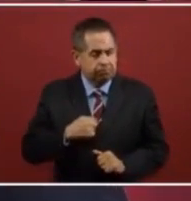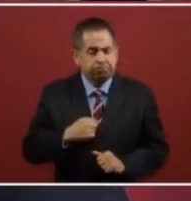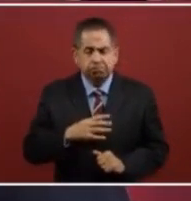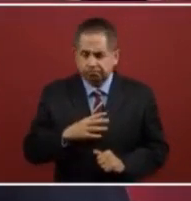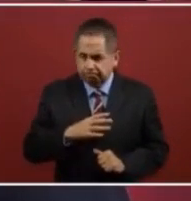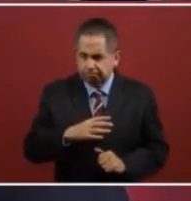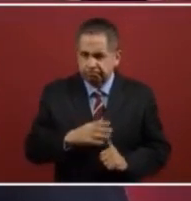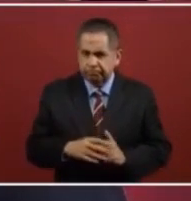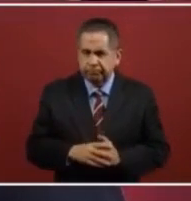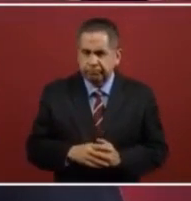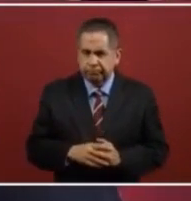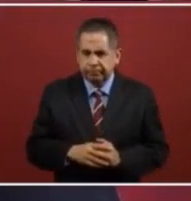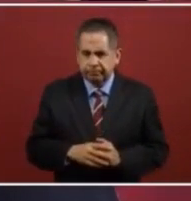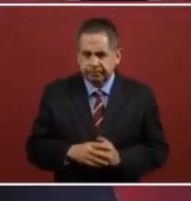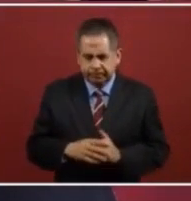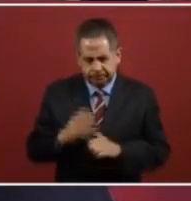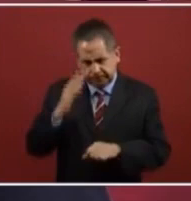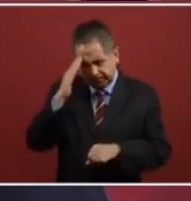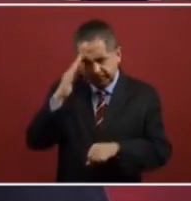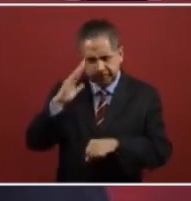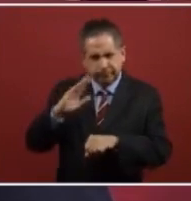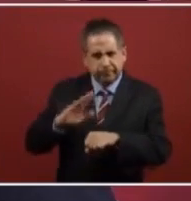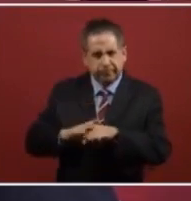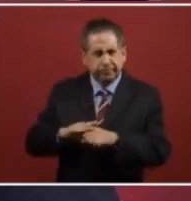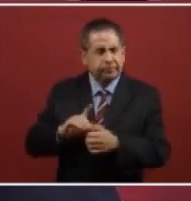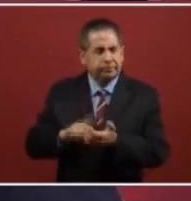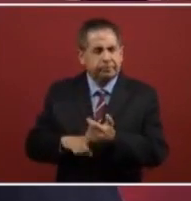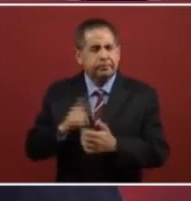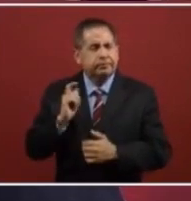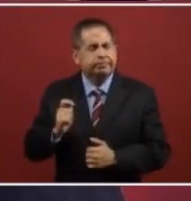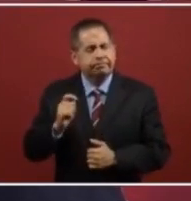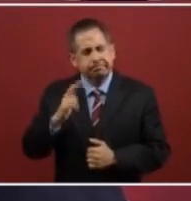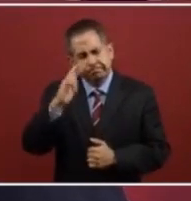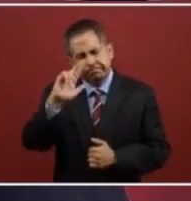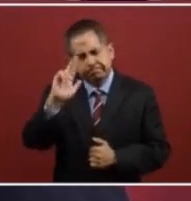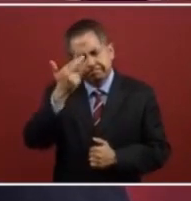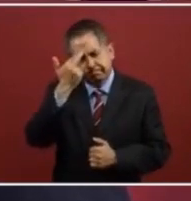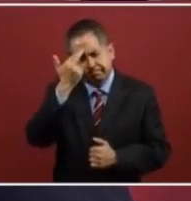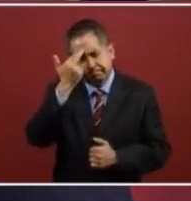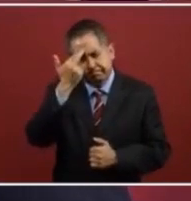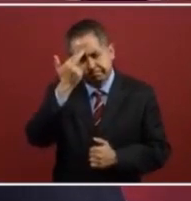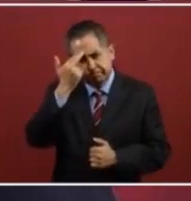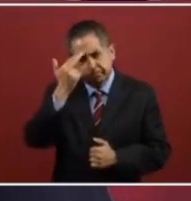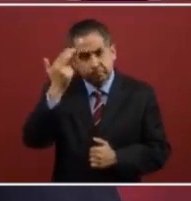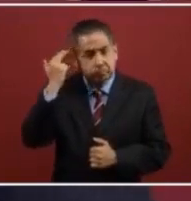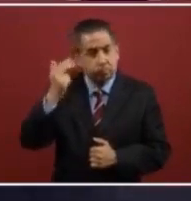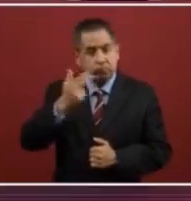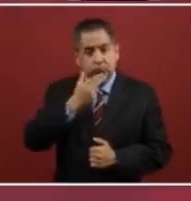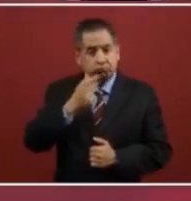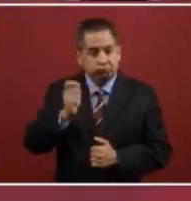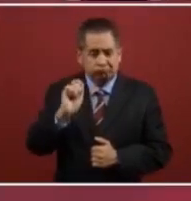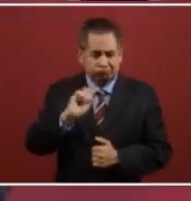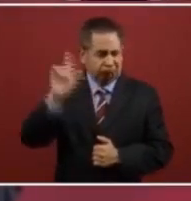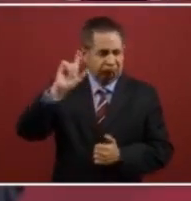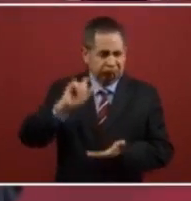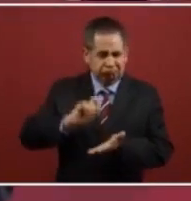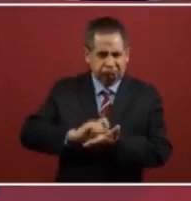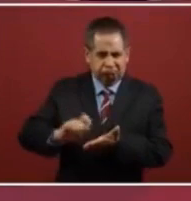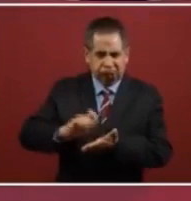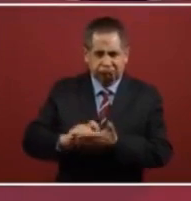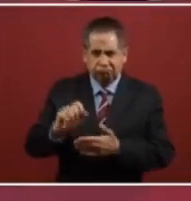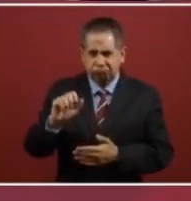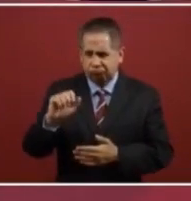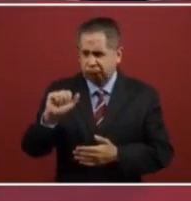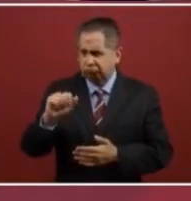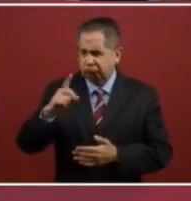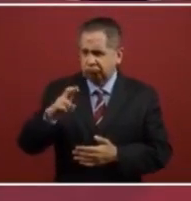these things, en la I'm very memoria respectful and, que about gran these escritor, things. I have in memory Andrés this